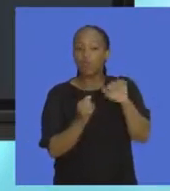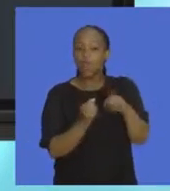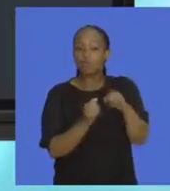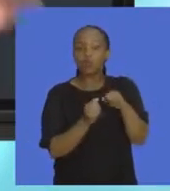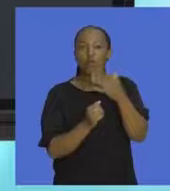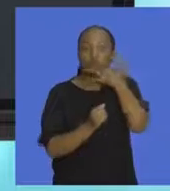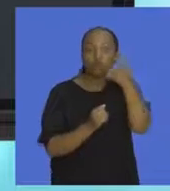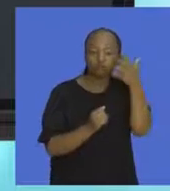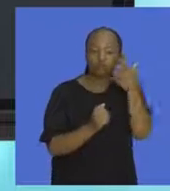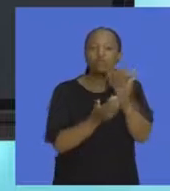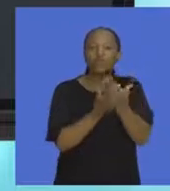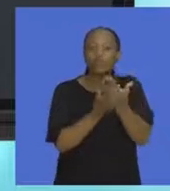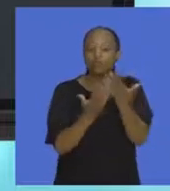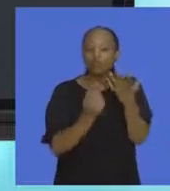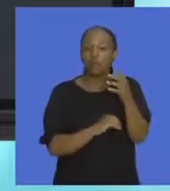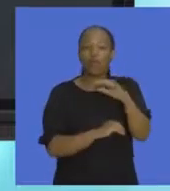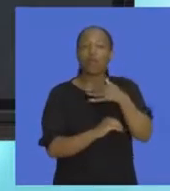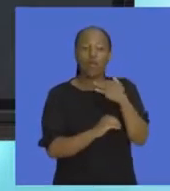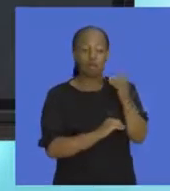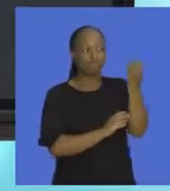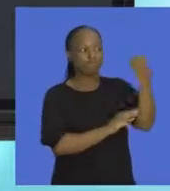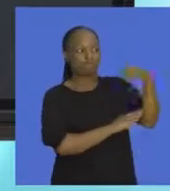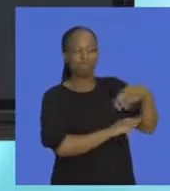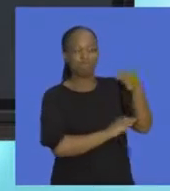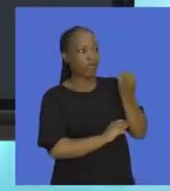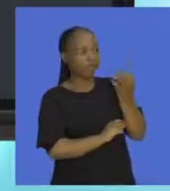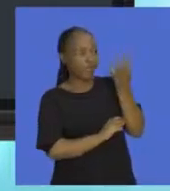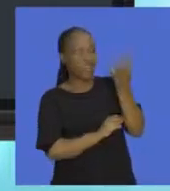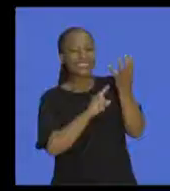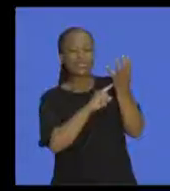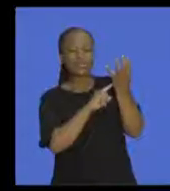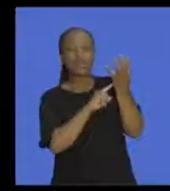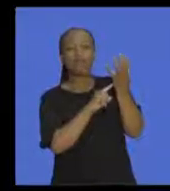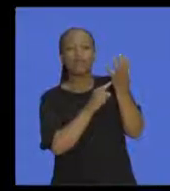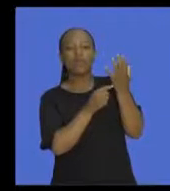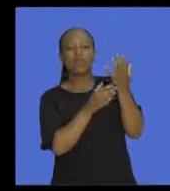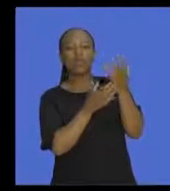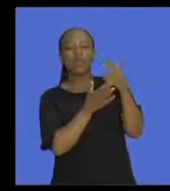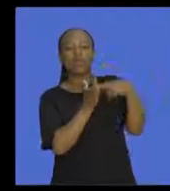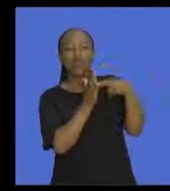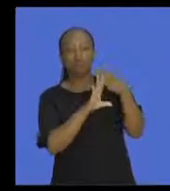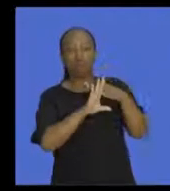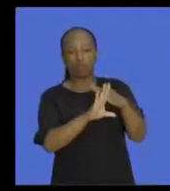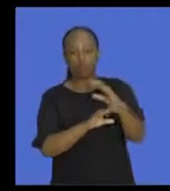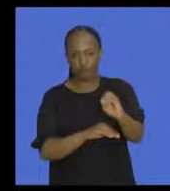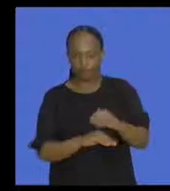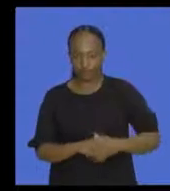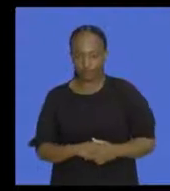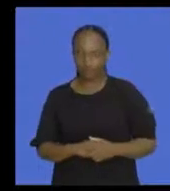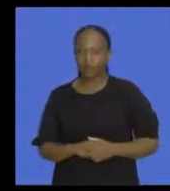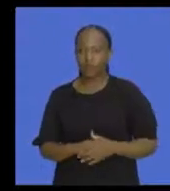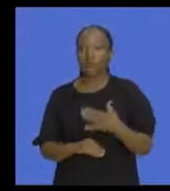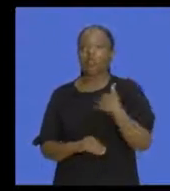we would obviously think of a light bulb as an example of a resistor, right? So the second thought is, what happens to the terminal